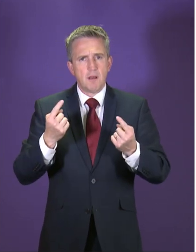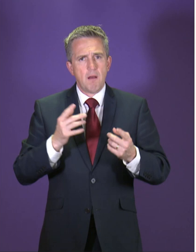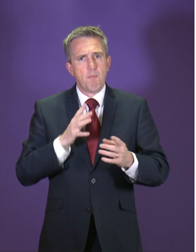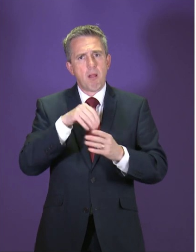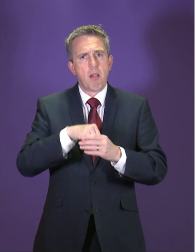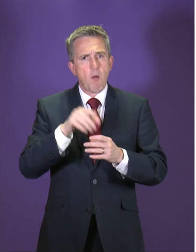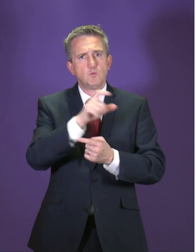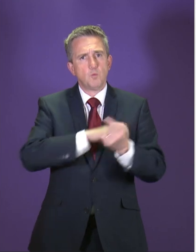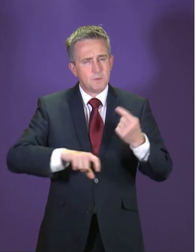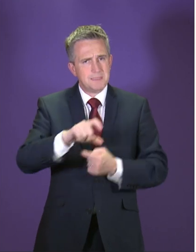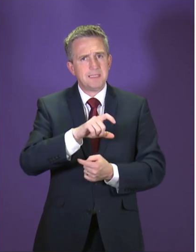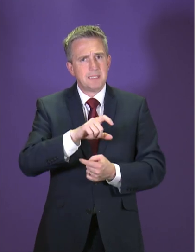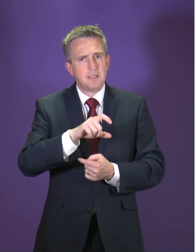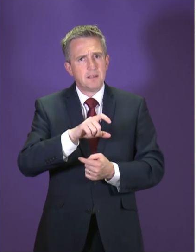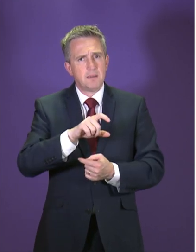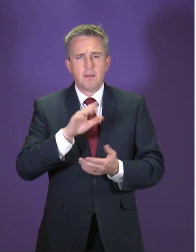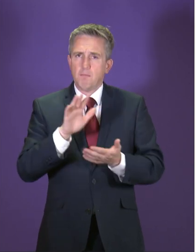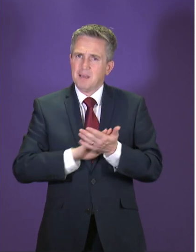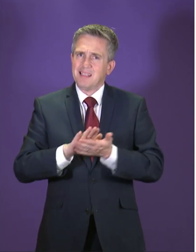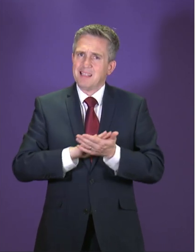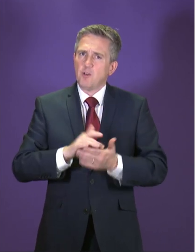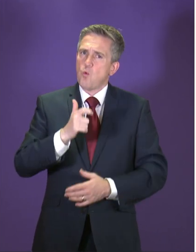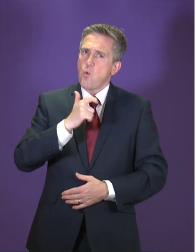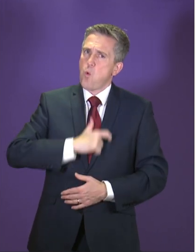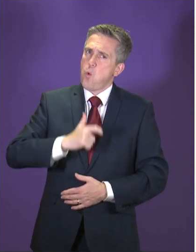saying community, it means human beings.